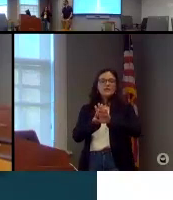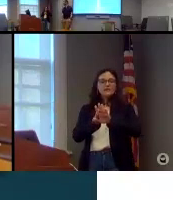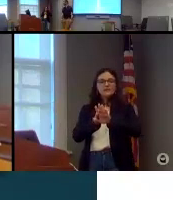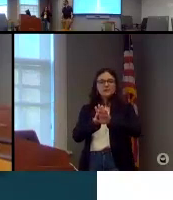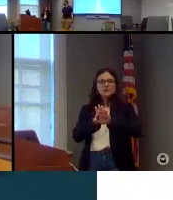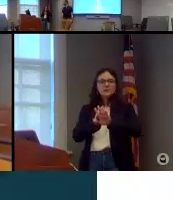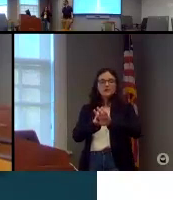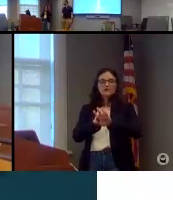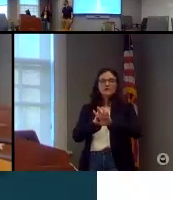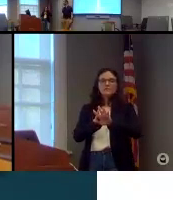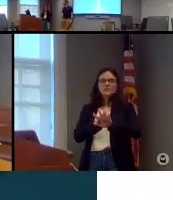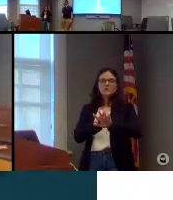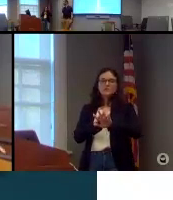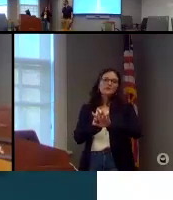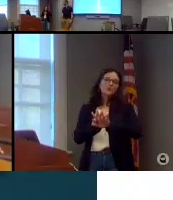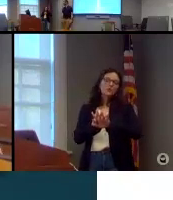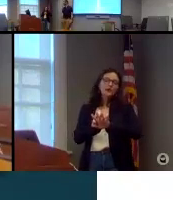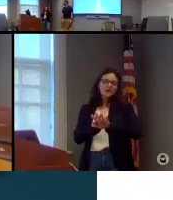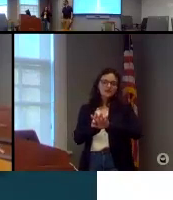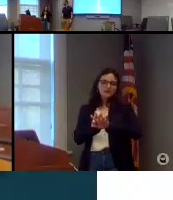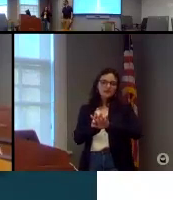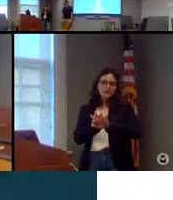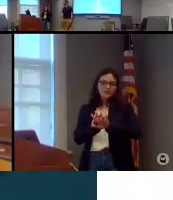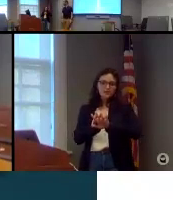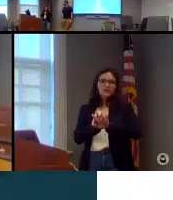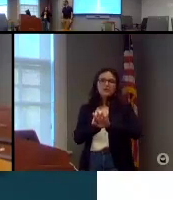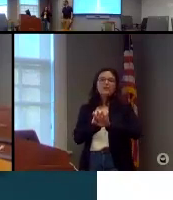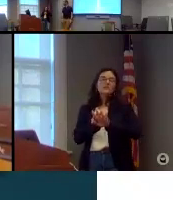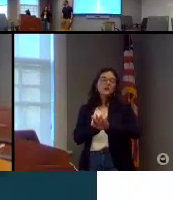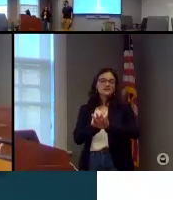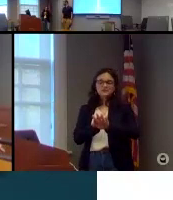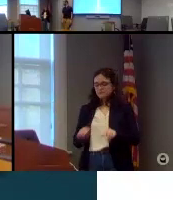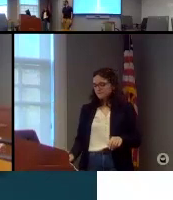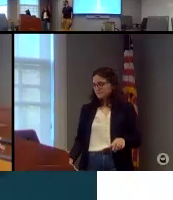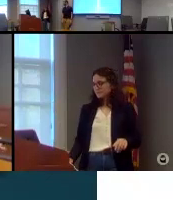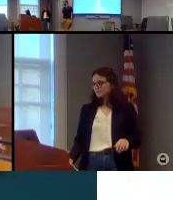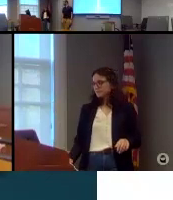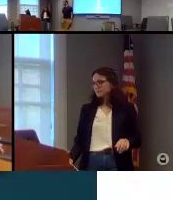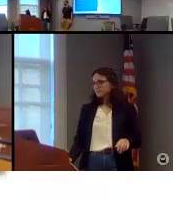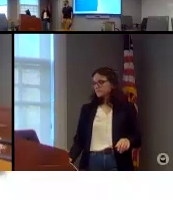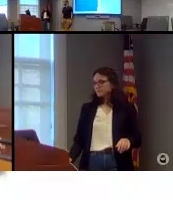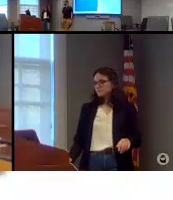our reliability measures on spatial and temporal accuracy and precision are aligned.